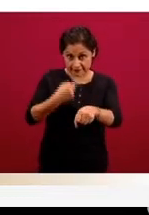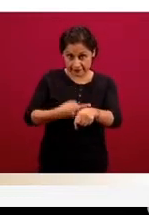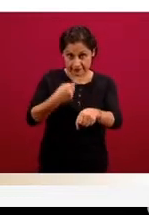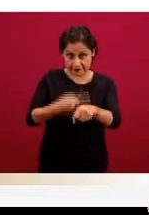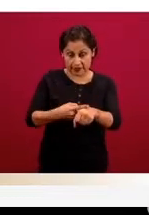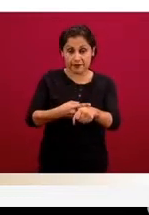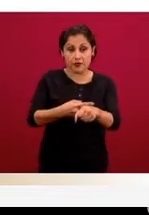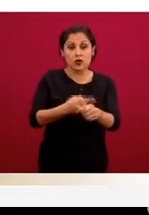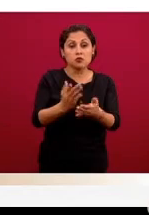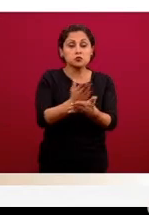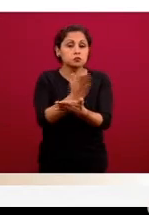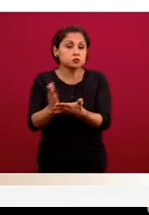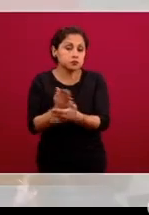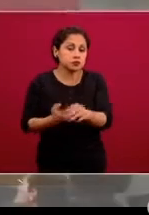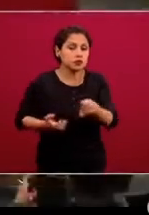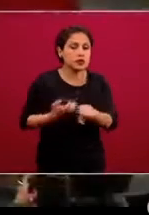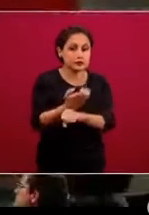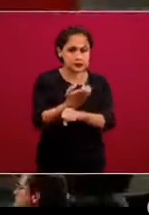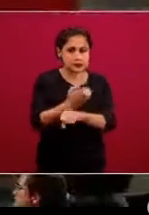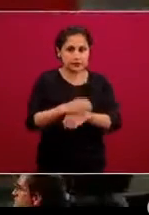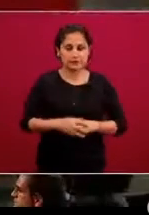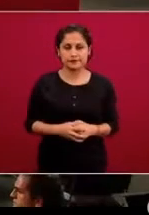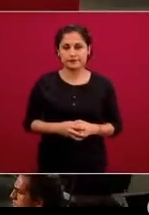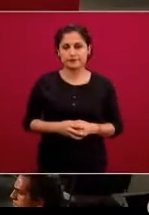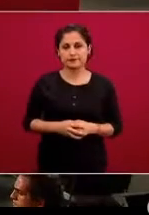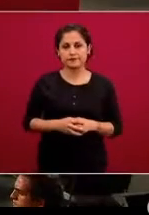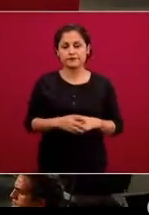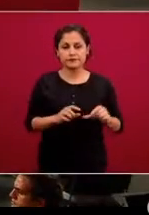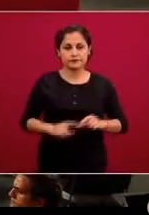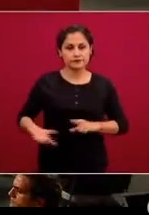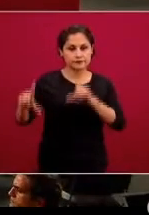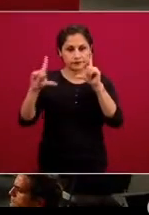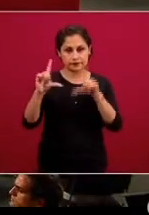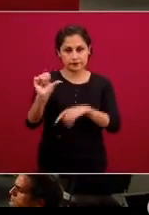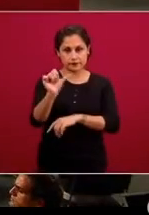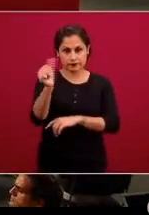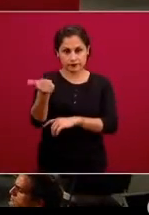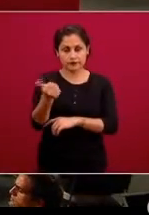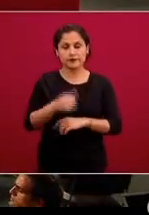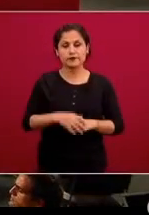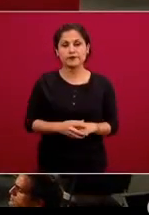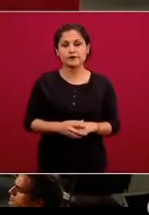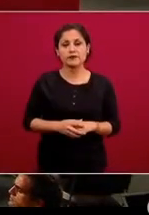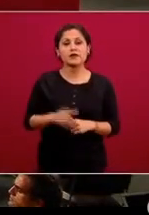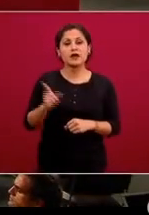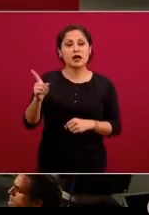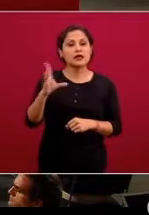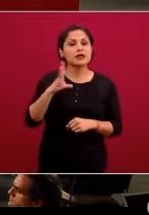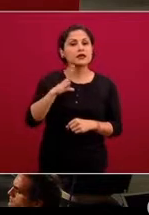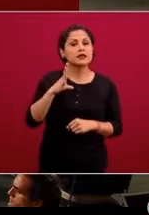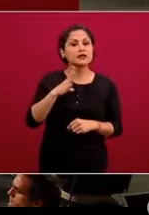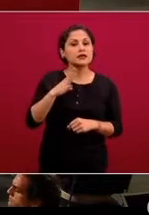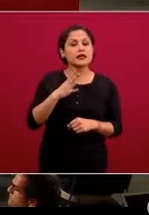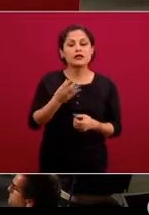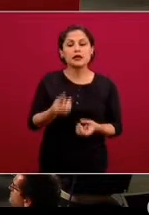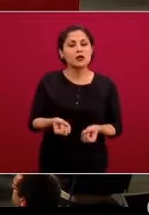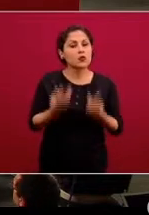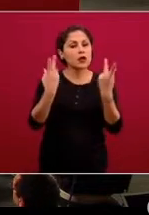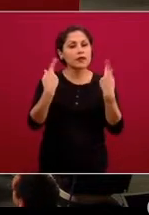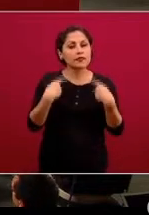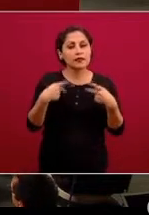slide, please. Here you can see the incidence rate. Now, this incidence rate is per